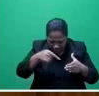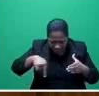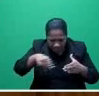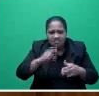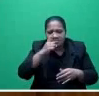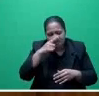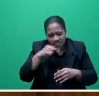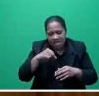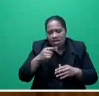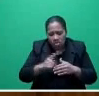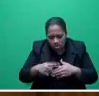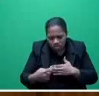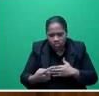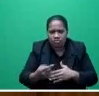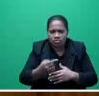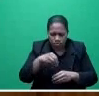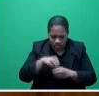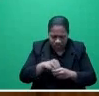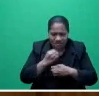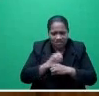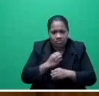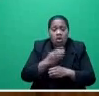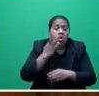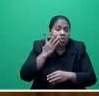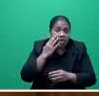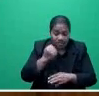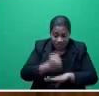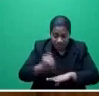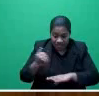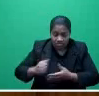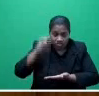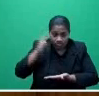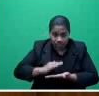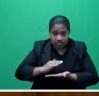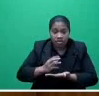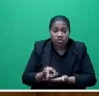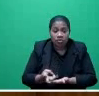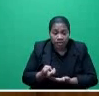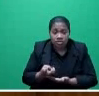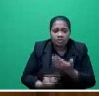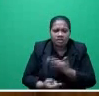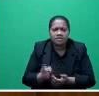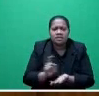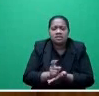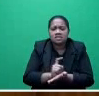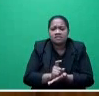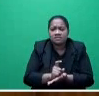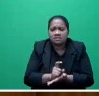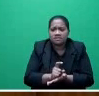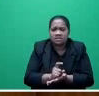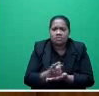employed. The moment government had reduced the salary, civil servants would have gone from spending mode to saving